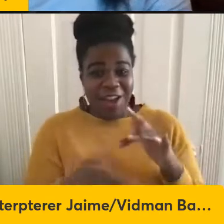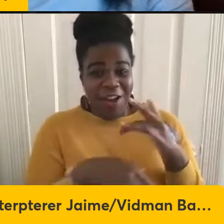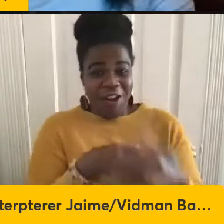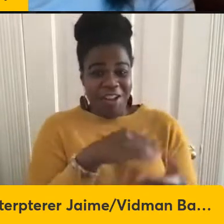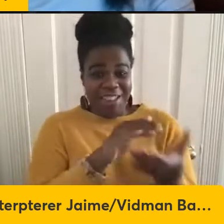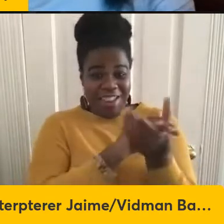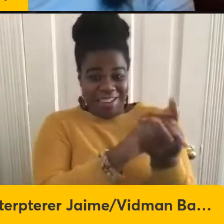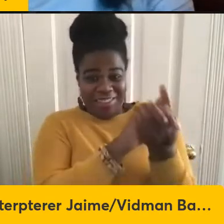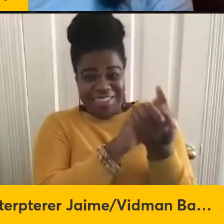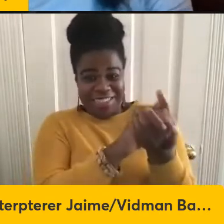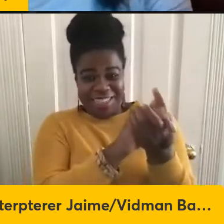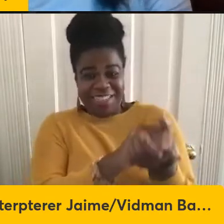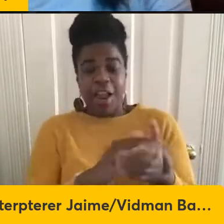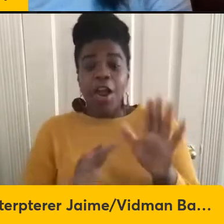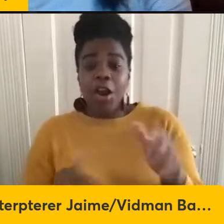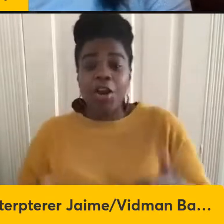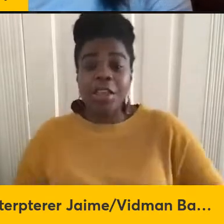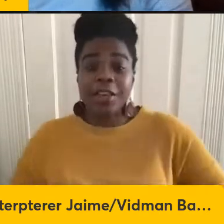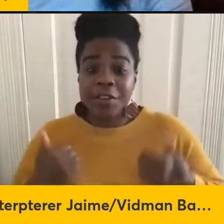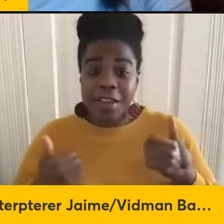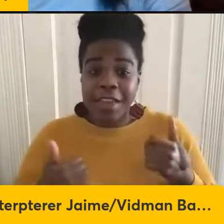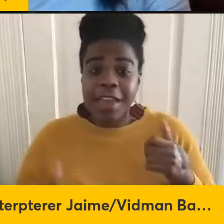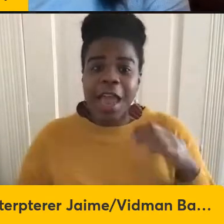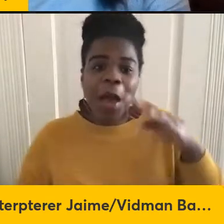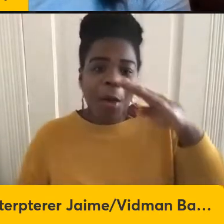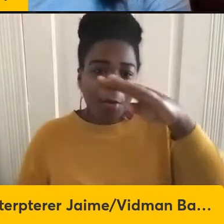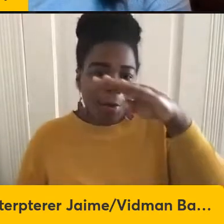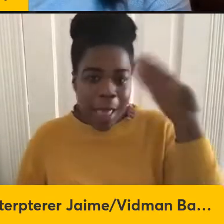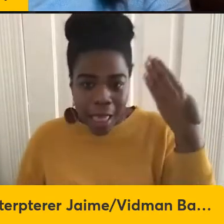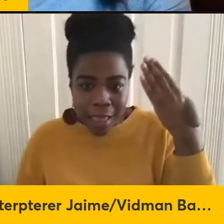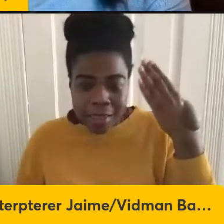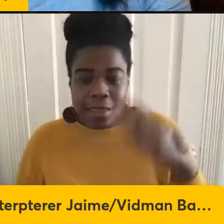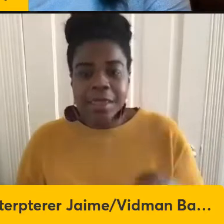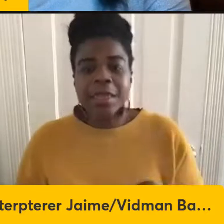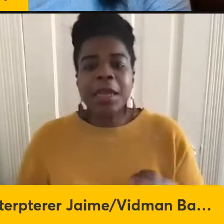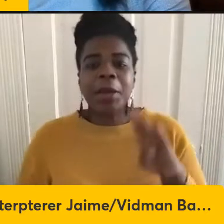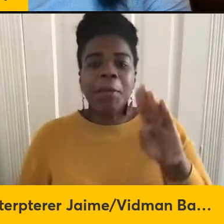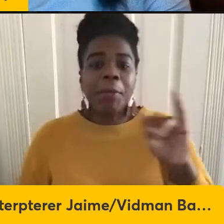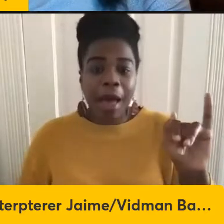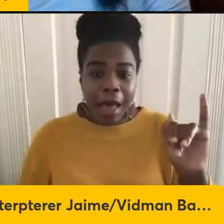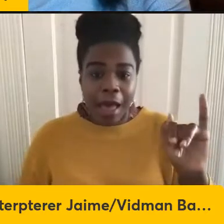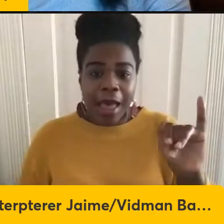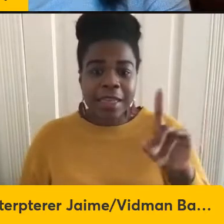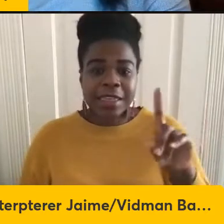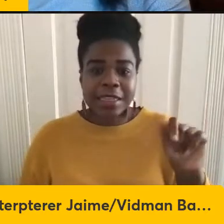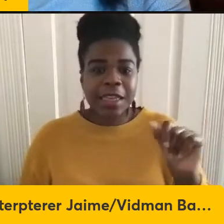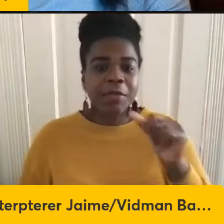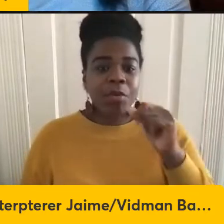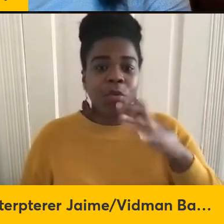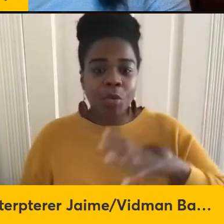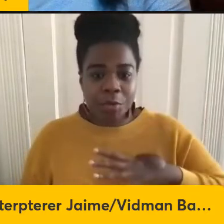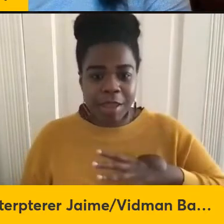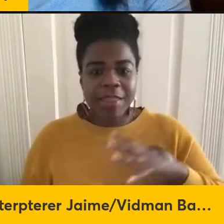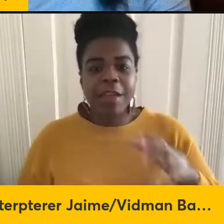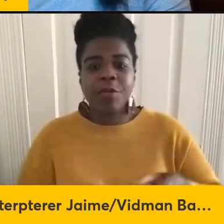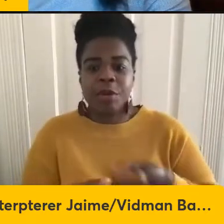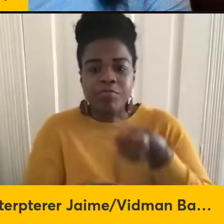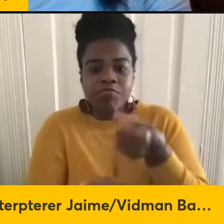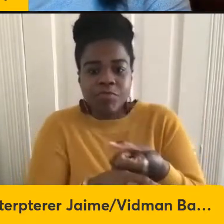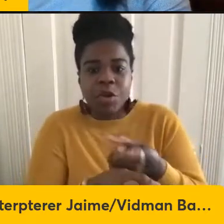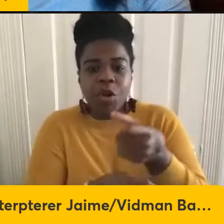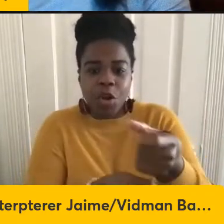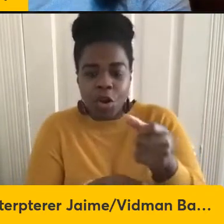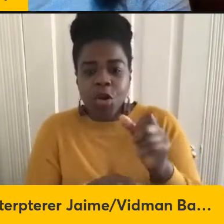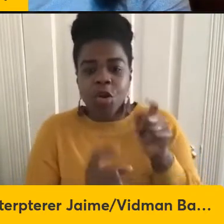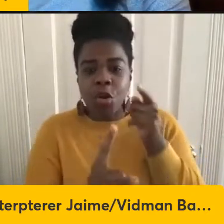And so her lived experience as a Black, Indigenous, bisexual, disabled woman has really informed her advocacy goals. And she hopes to continue